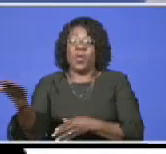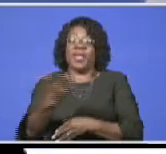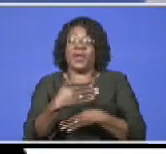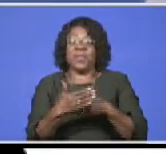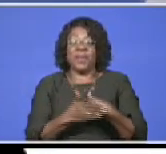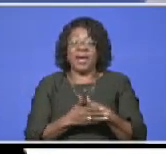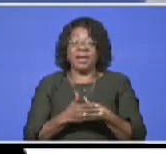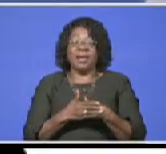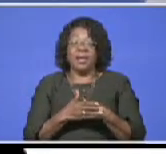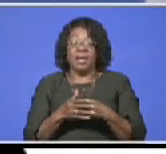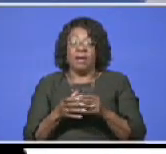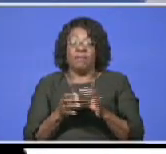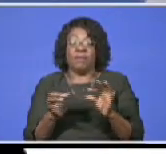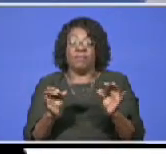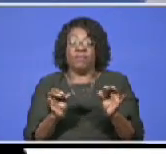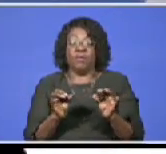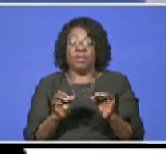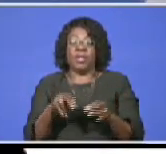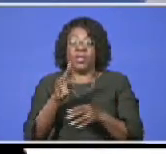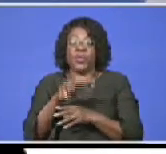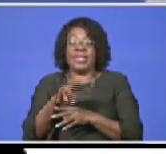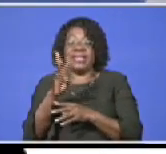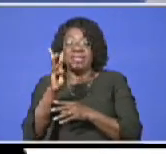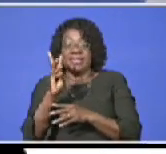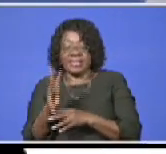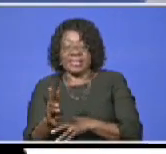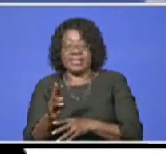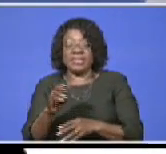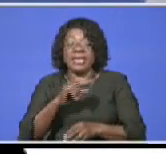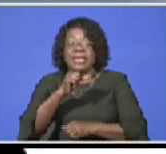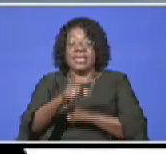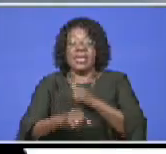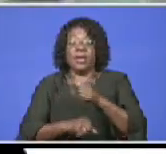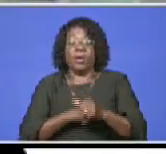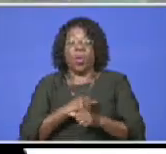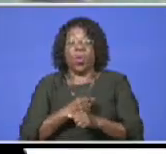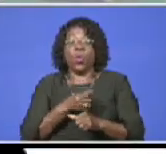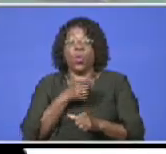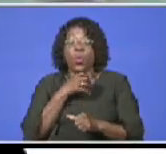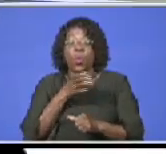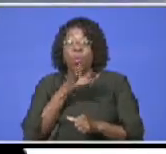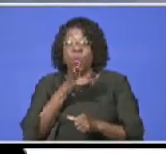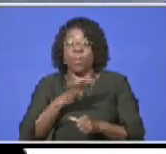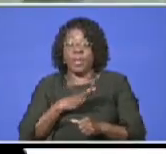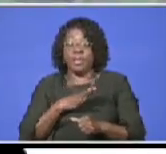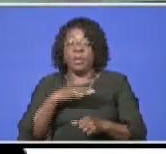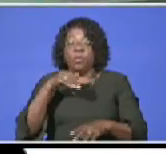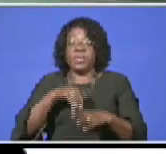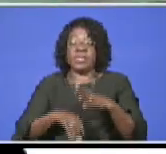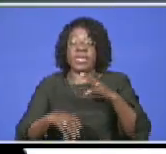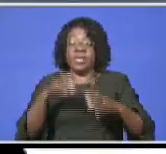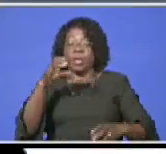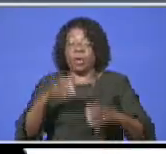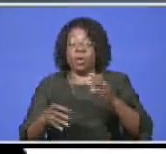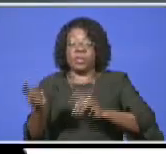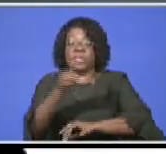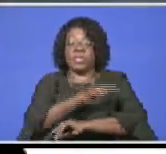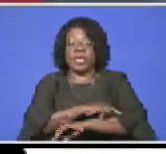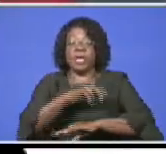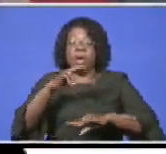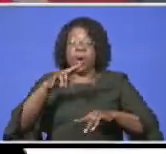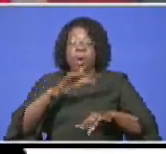Welcome back from the courts. A 26-year-old woman caught up in a marriage of convenience was arraigned in the magistrate's court today on a number